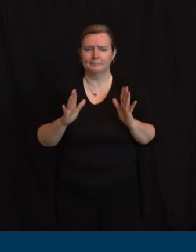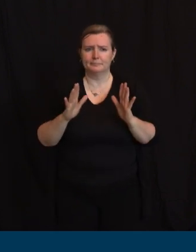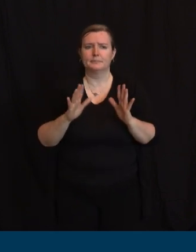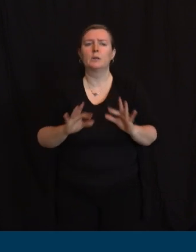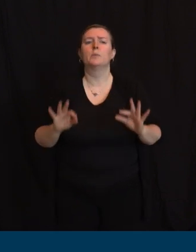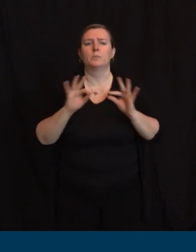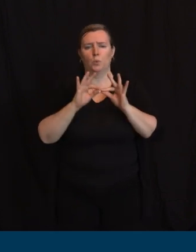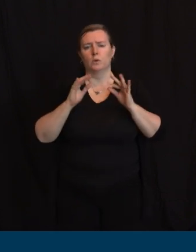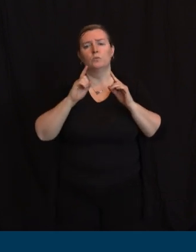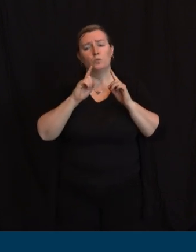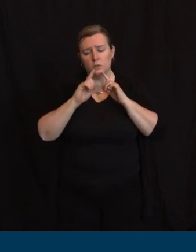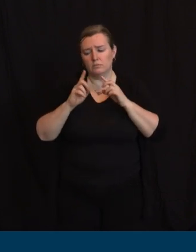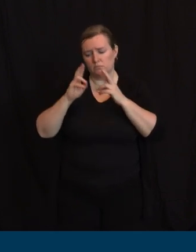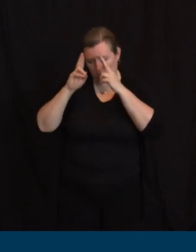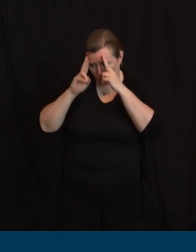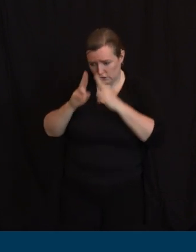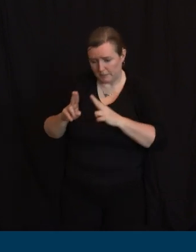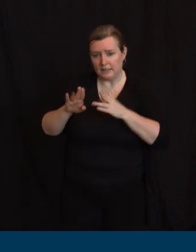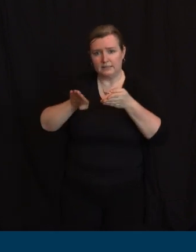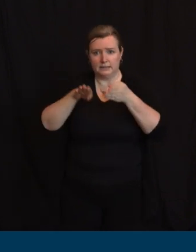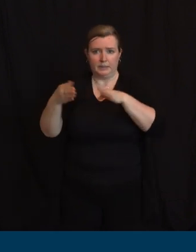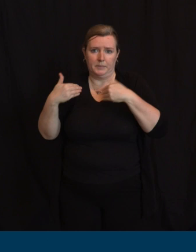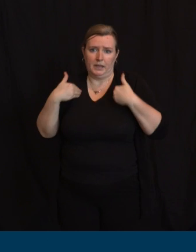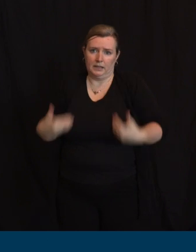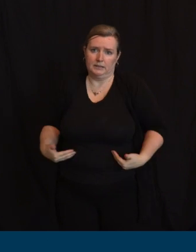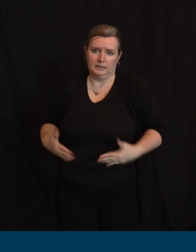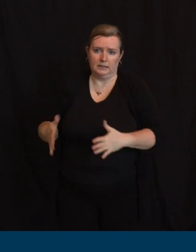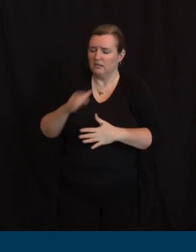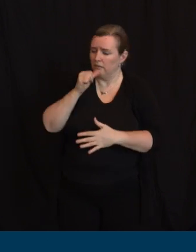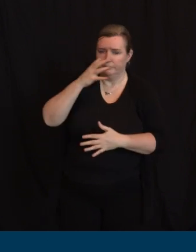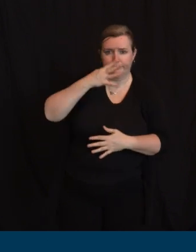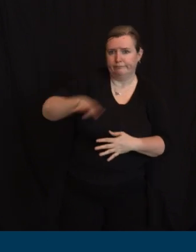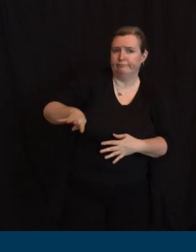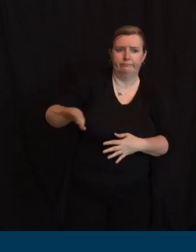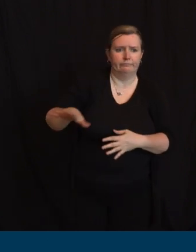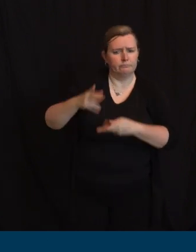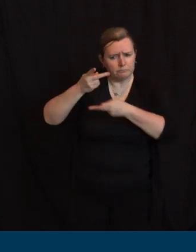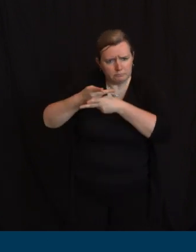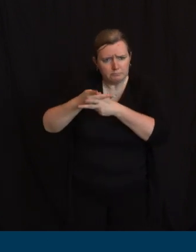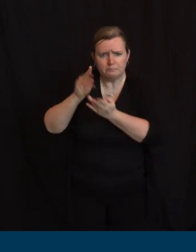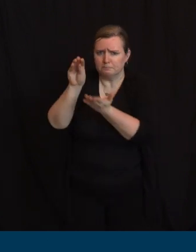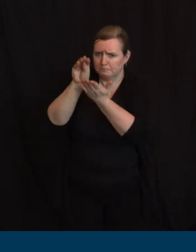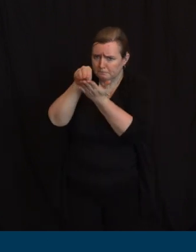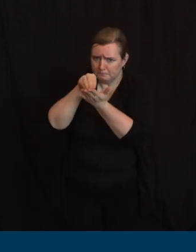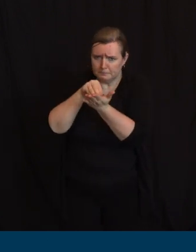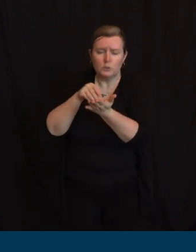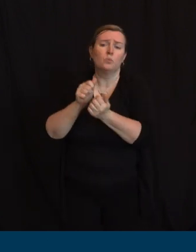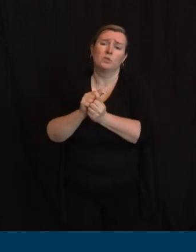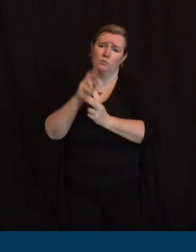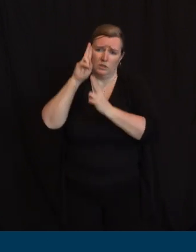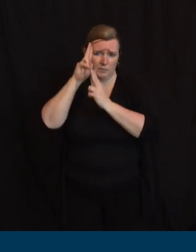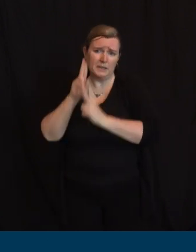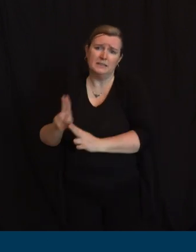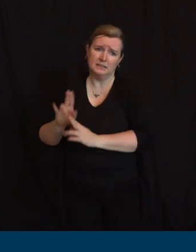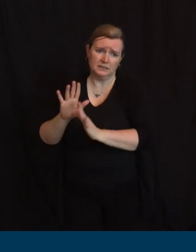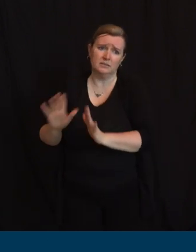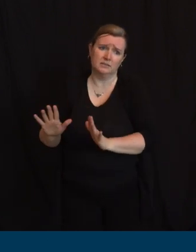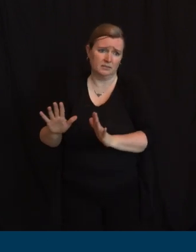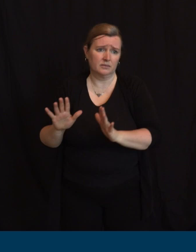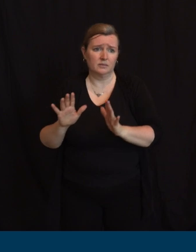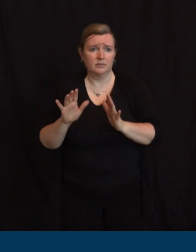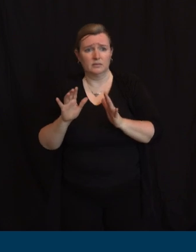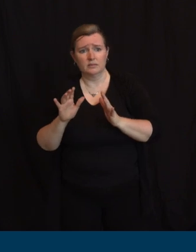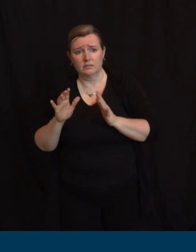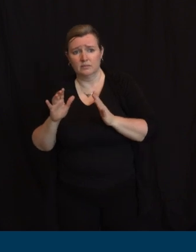properly tracked in a respectful manner, so when we get to the other side of this, that we can release those bodies back to the family